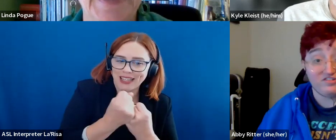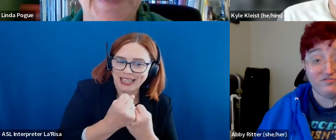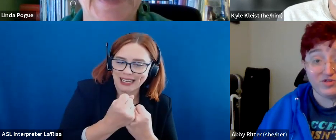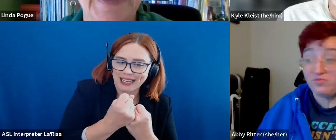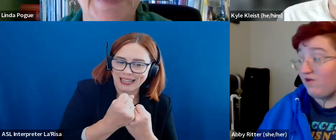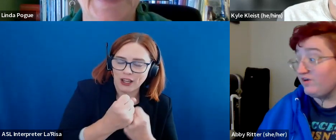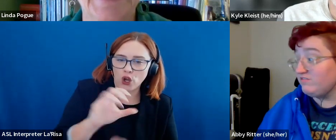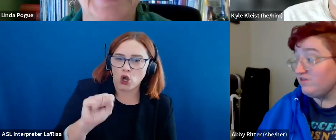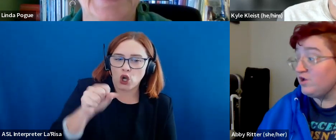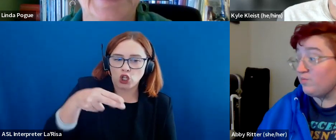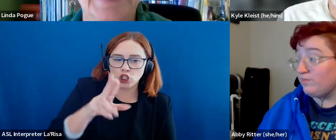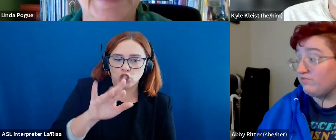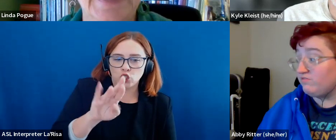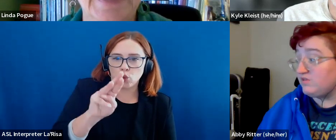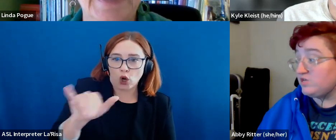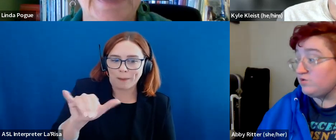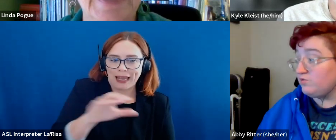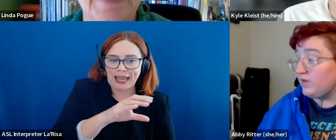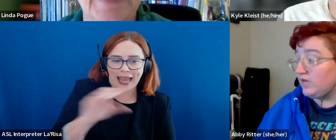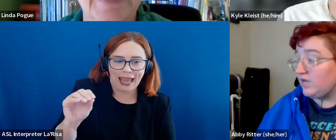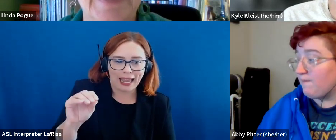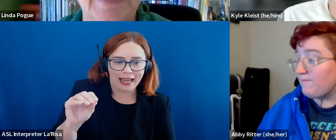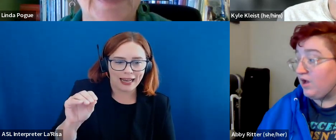you are registered for youth conference, we will see